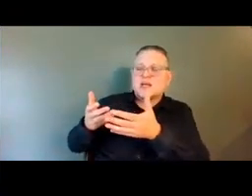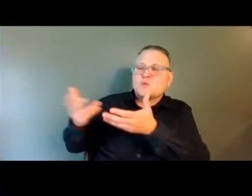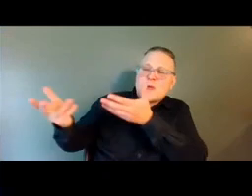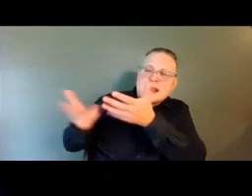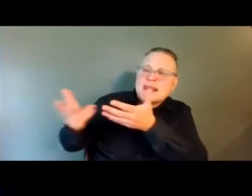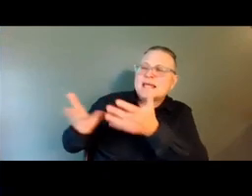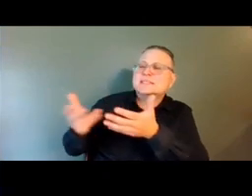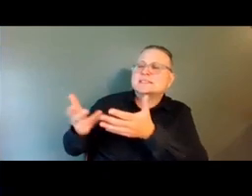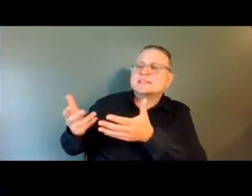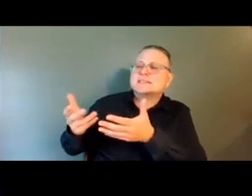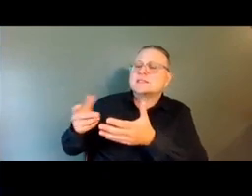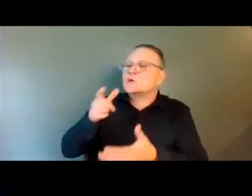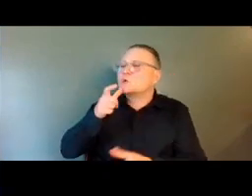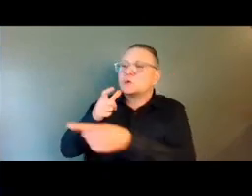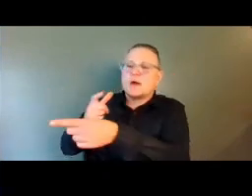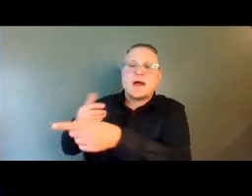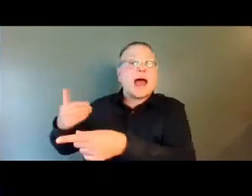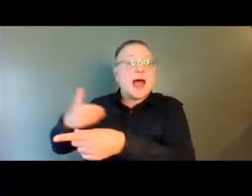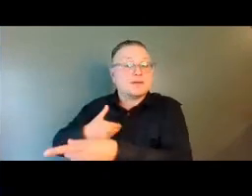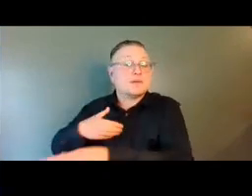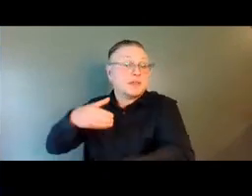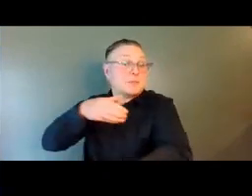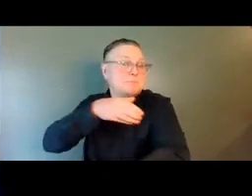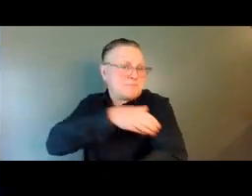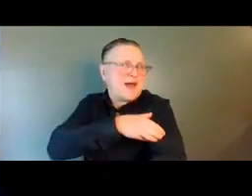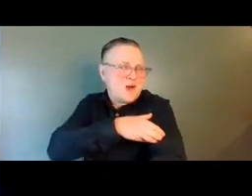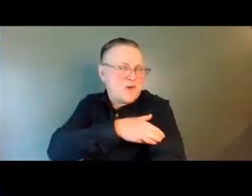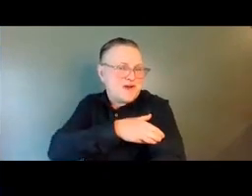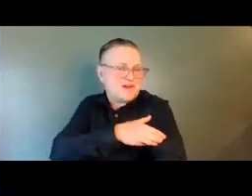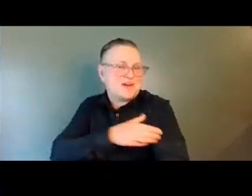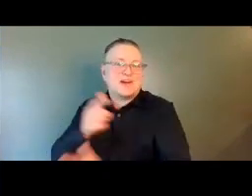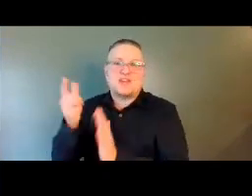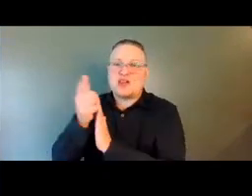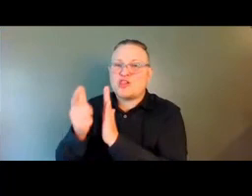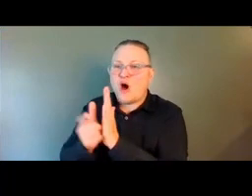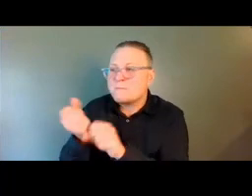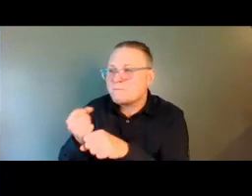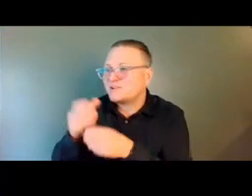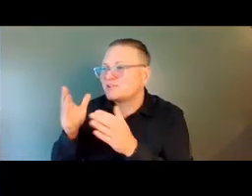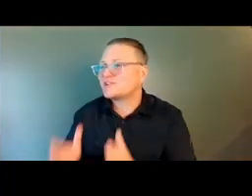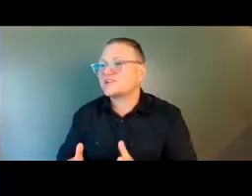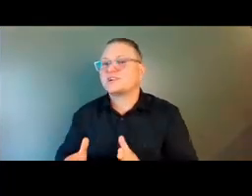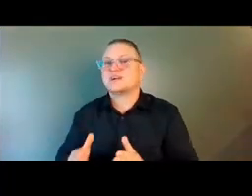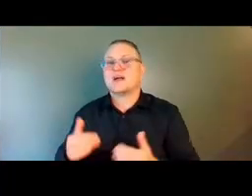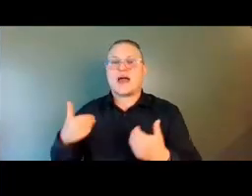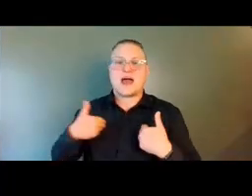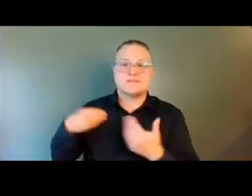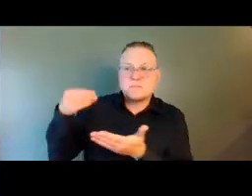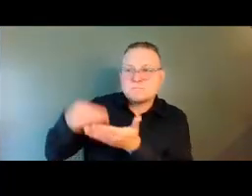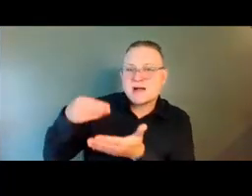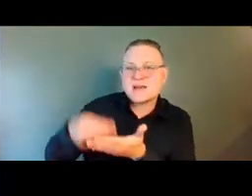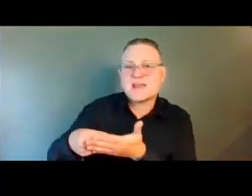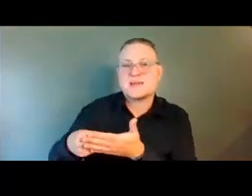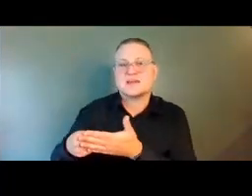to individuals that had the power of persuasion, the power of the purse, the power of making laws and